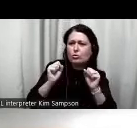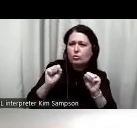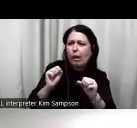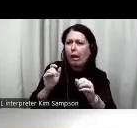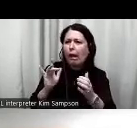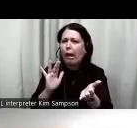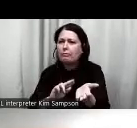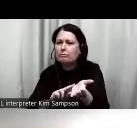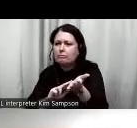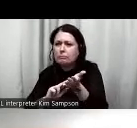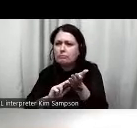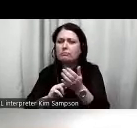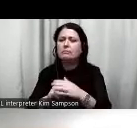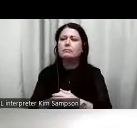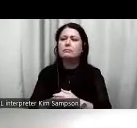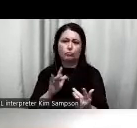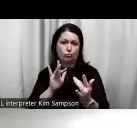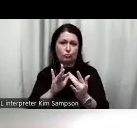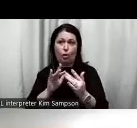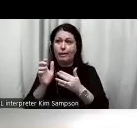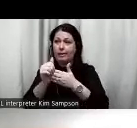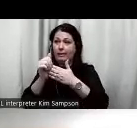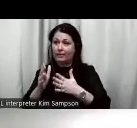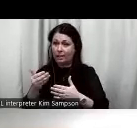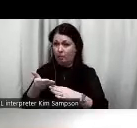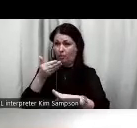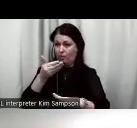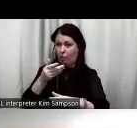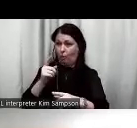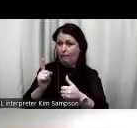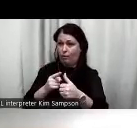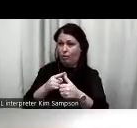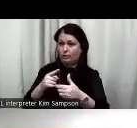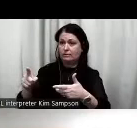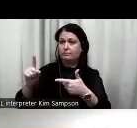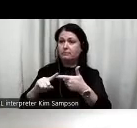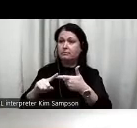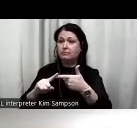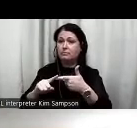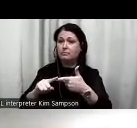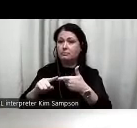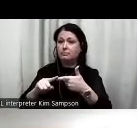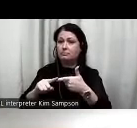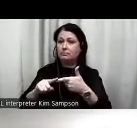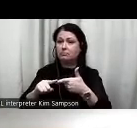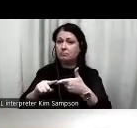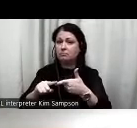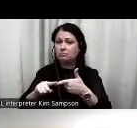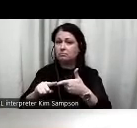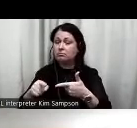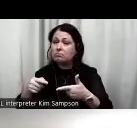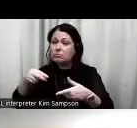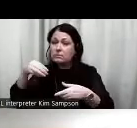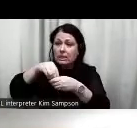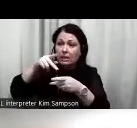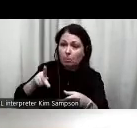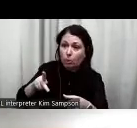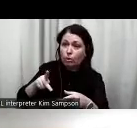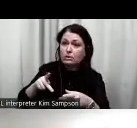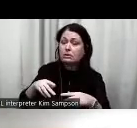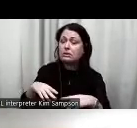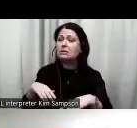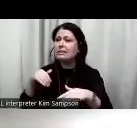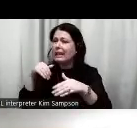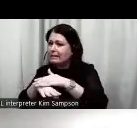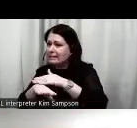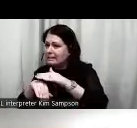group, is to contact the facilitator ahead of time. Find out, if it's in person, how physically